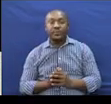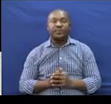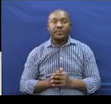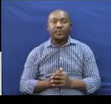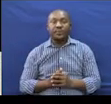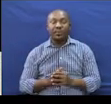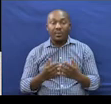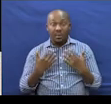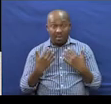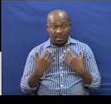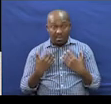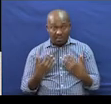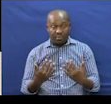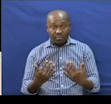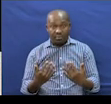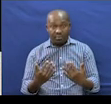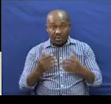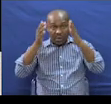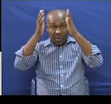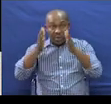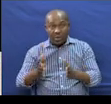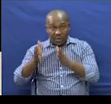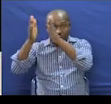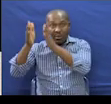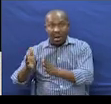human population.